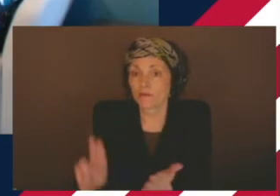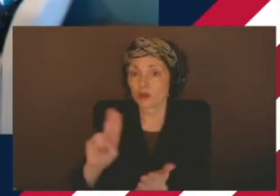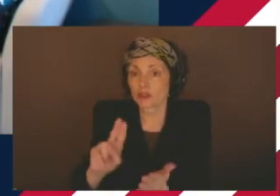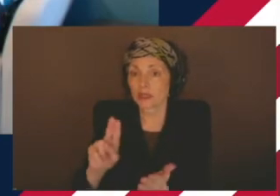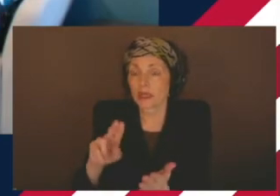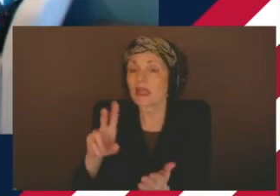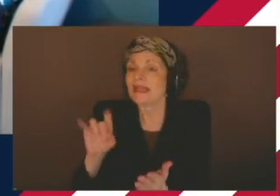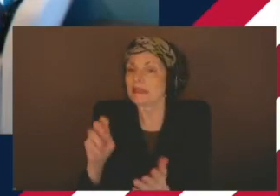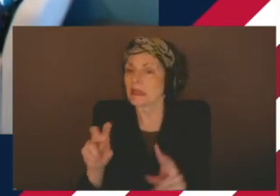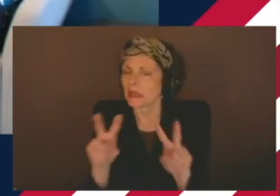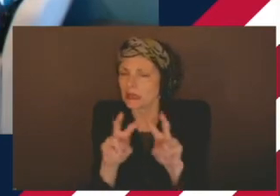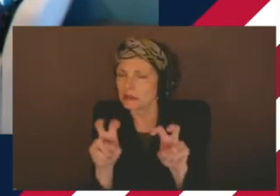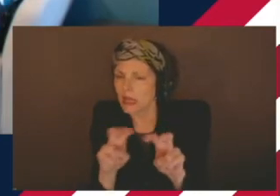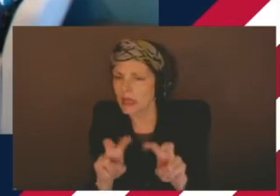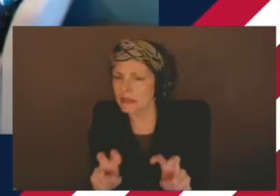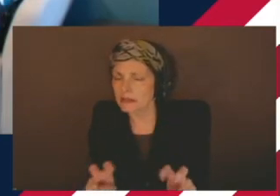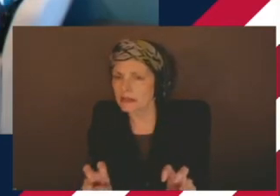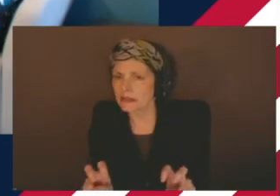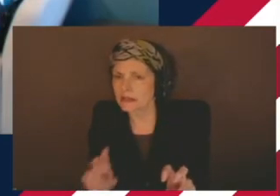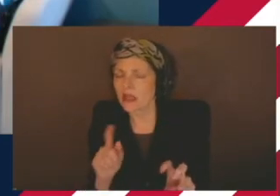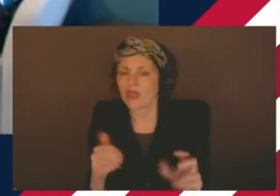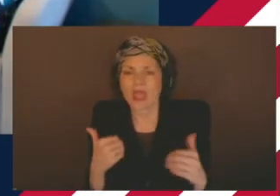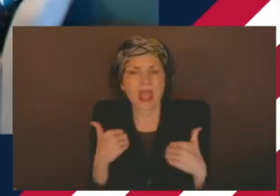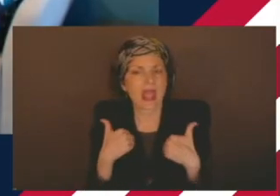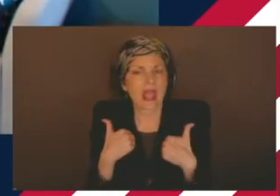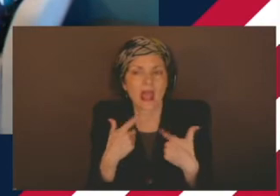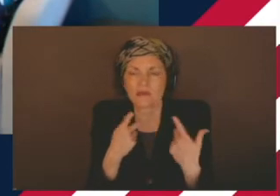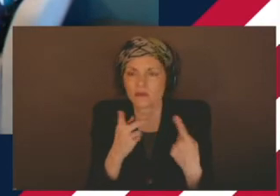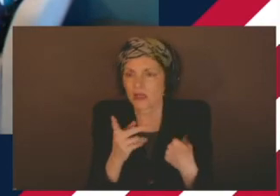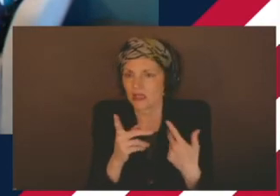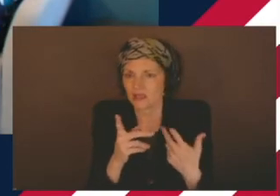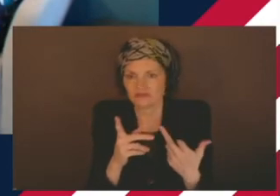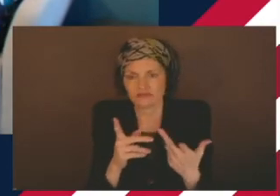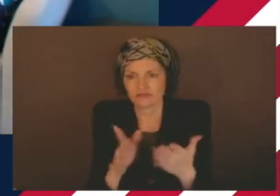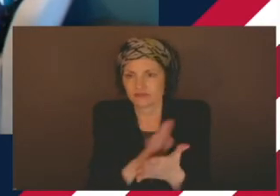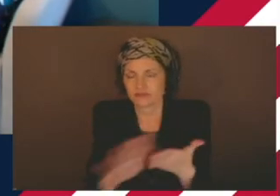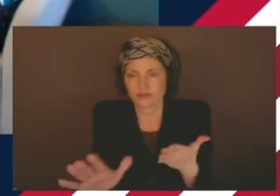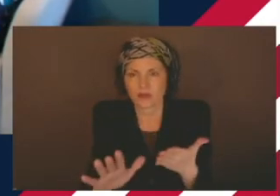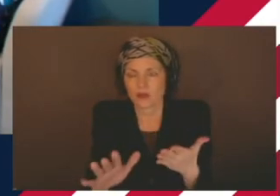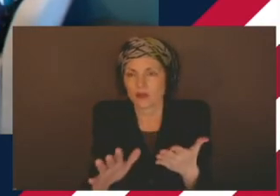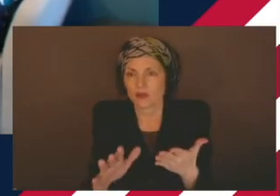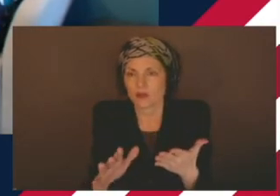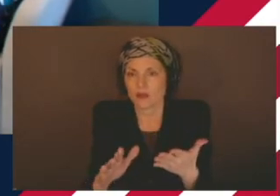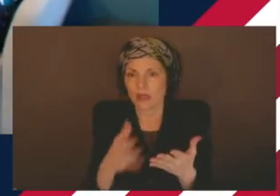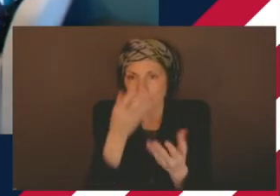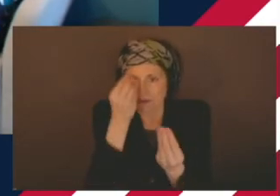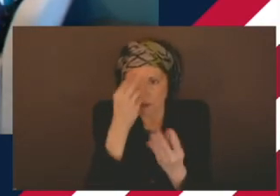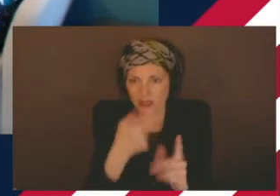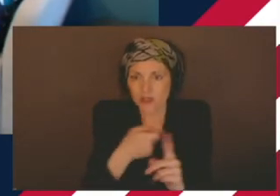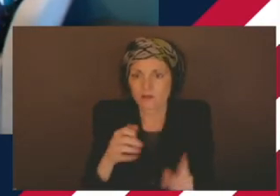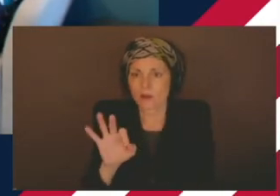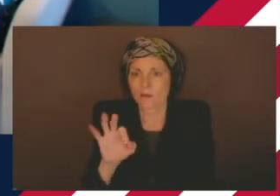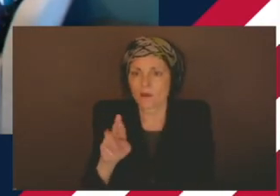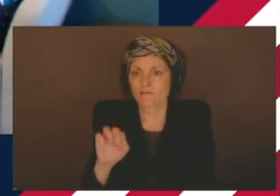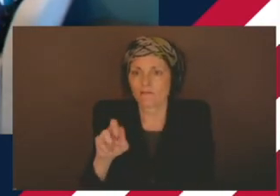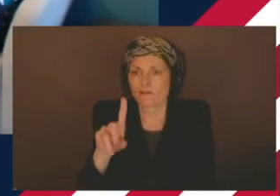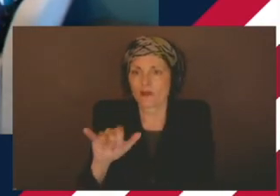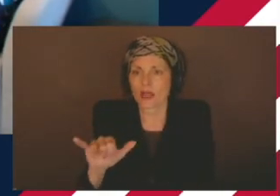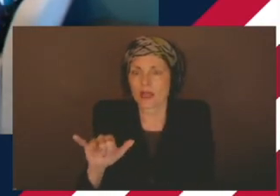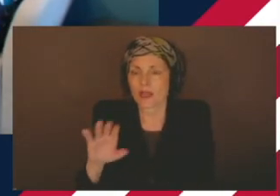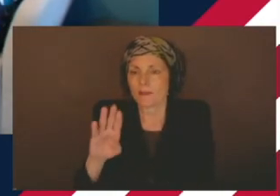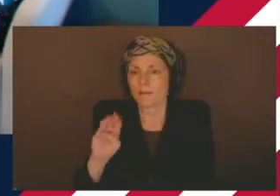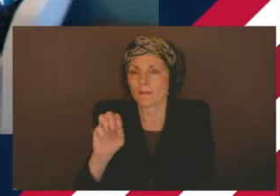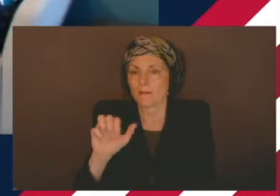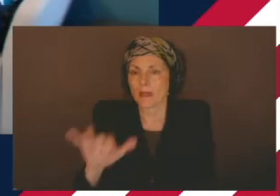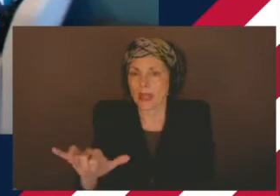very homogeneous data from the GSEs, from Fannie Mae and Freddie Mac. They looked at the impact